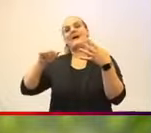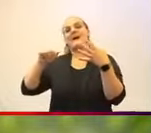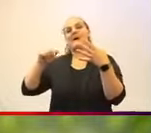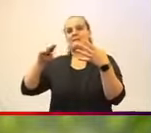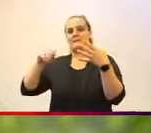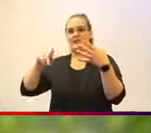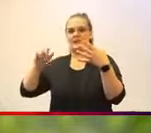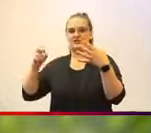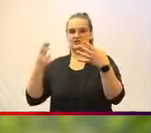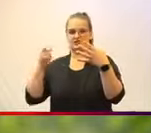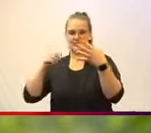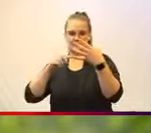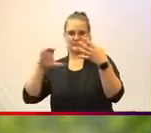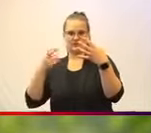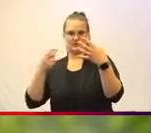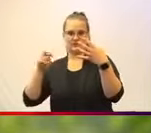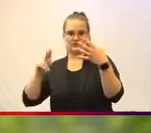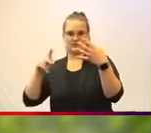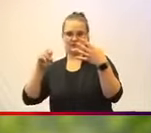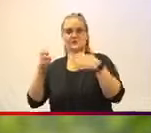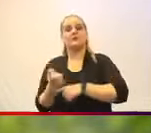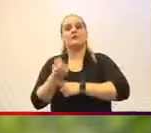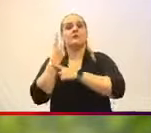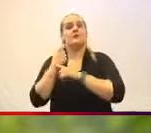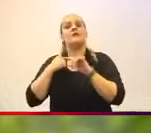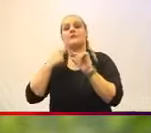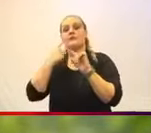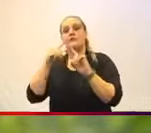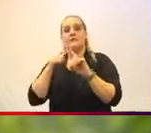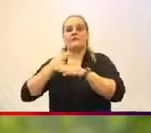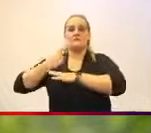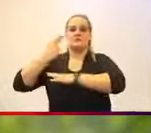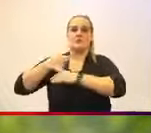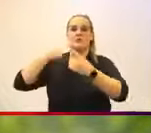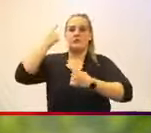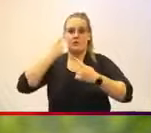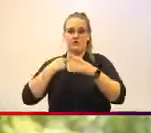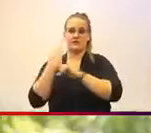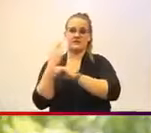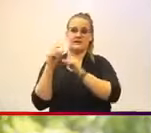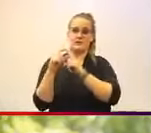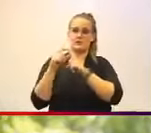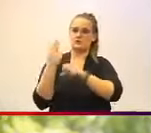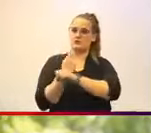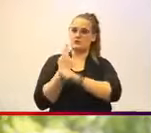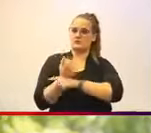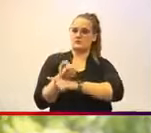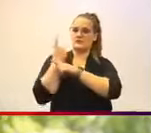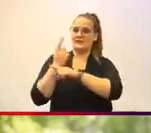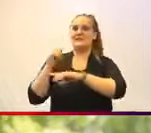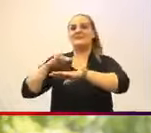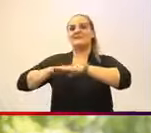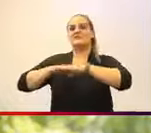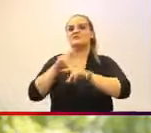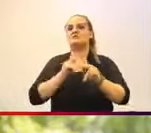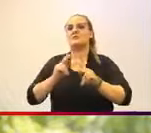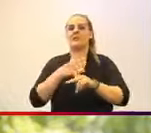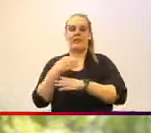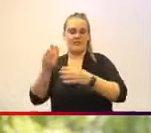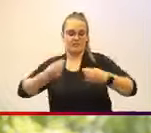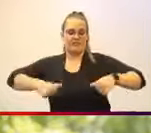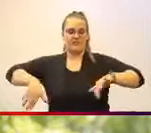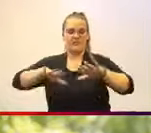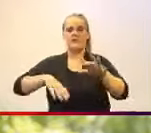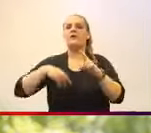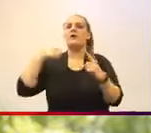the lands can be seen through historical policies, thoughts, and words used. The indigenous people and the land were thought to be